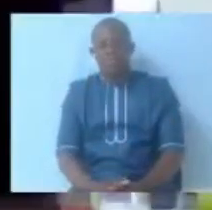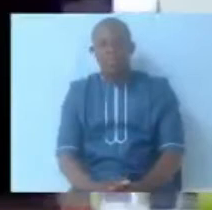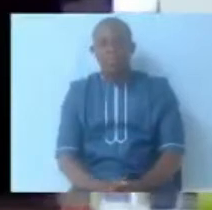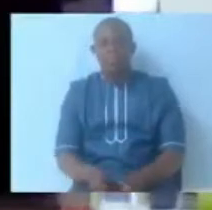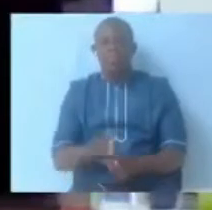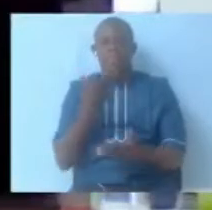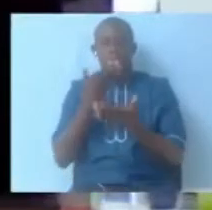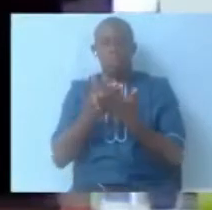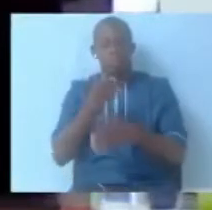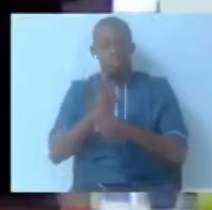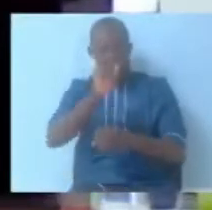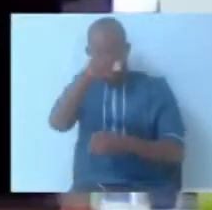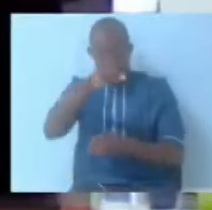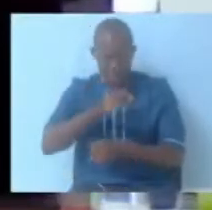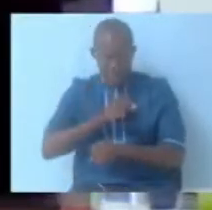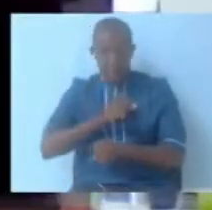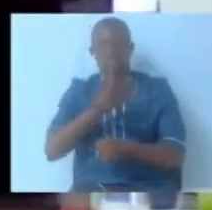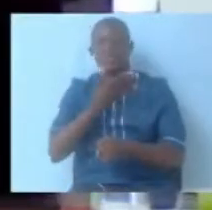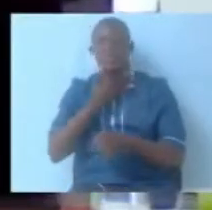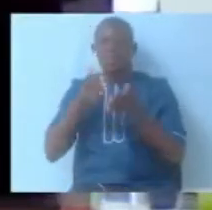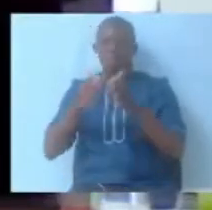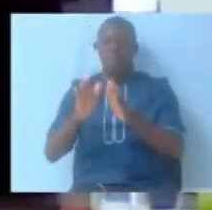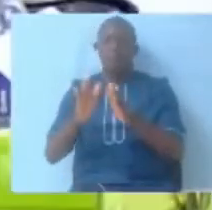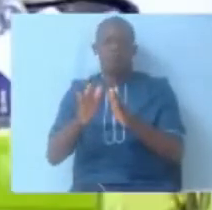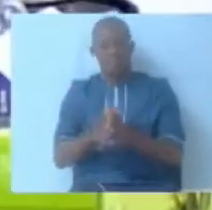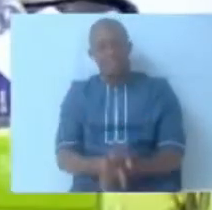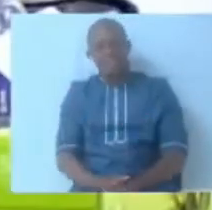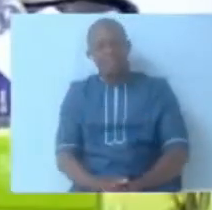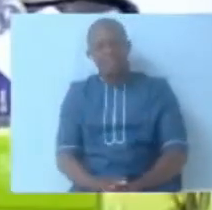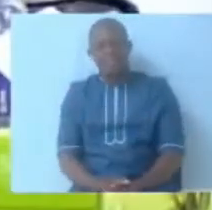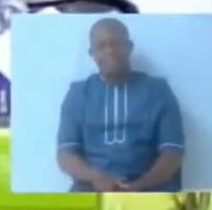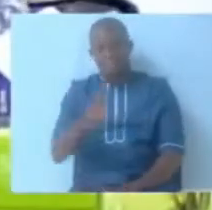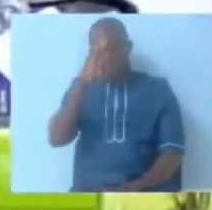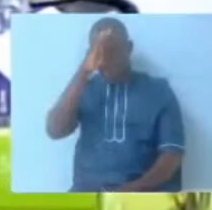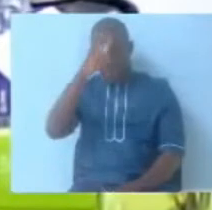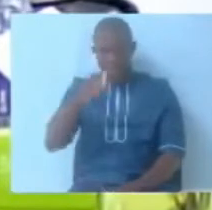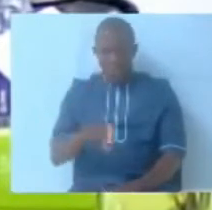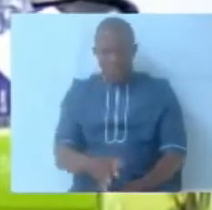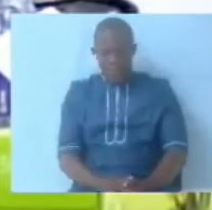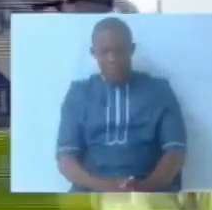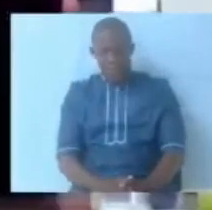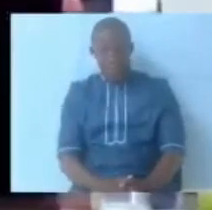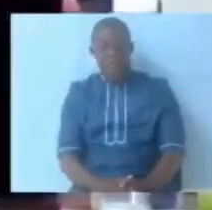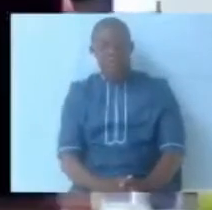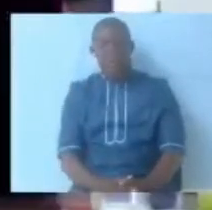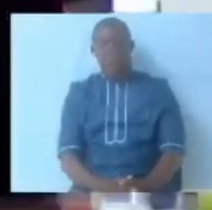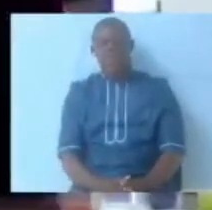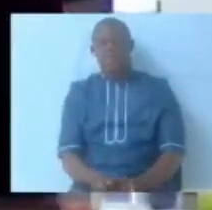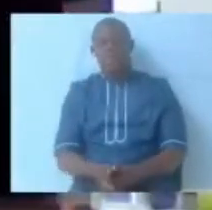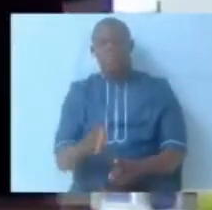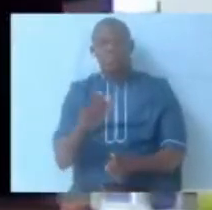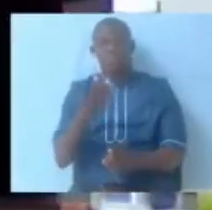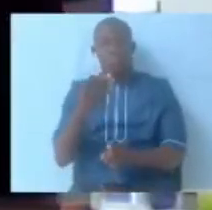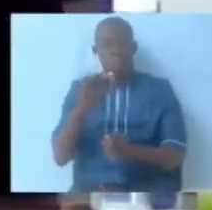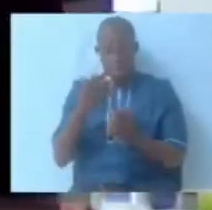Please make yourself comfortable. Medanila, if I'm saying the Evans. Okay, thank you so much. Inumbara. And during the course of your testimony, keep